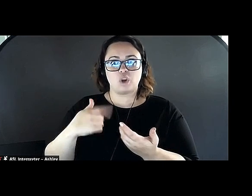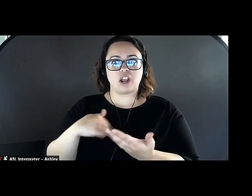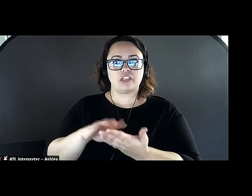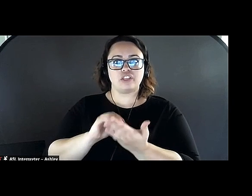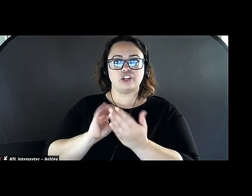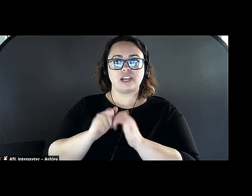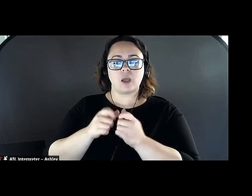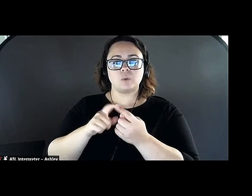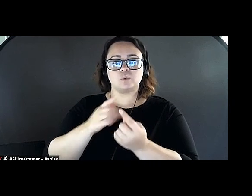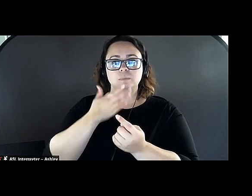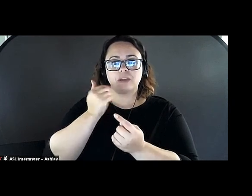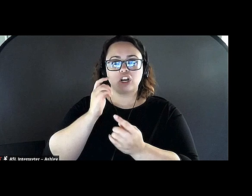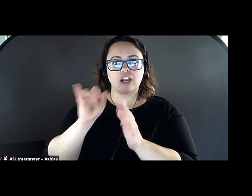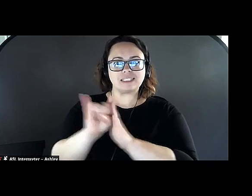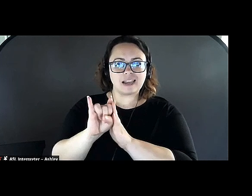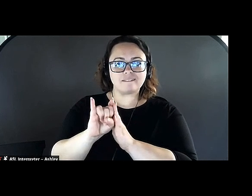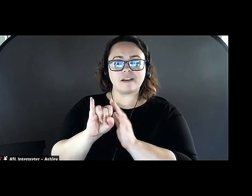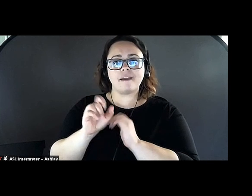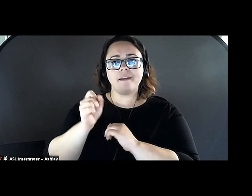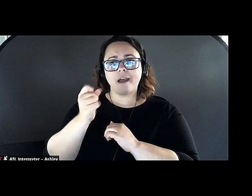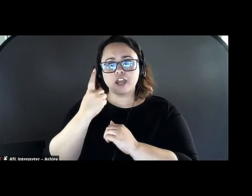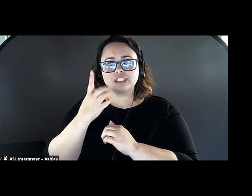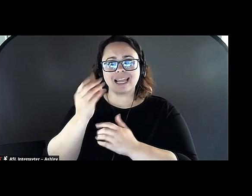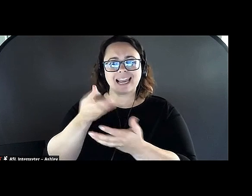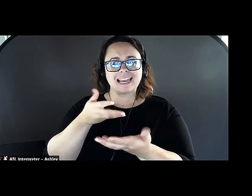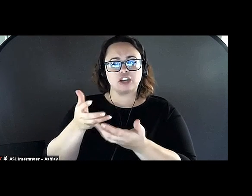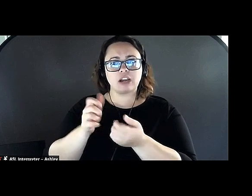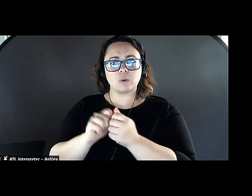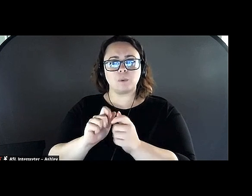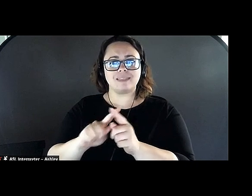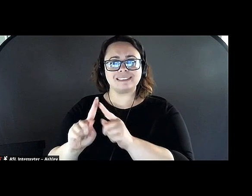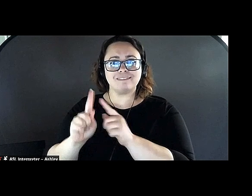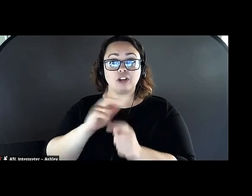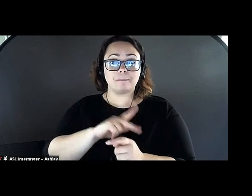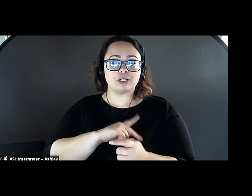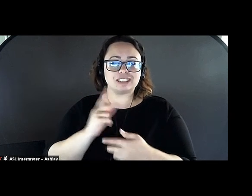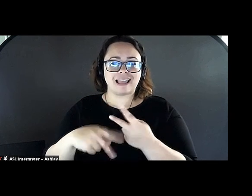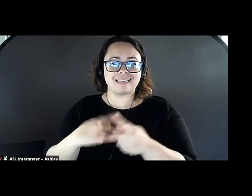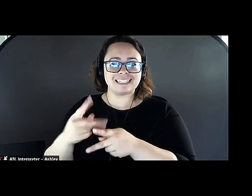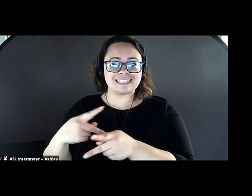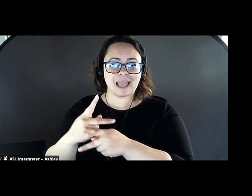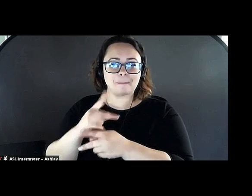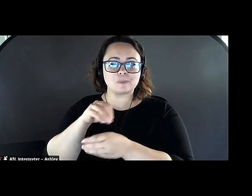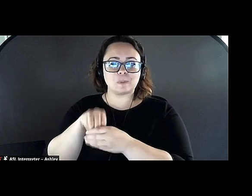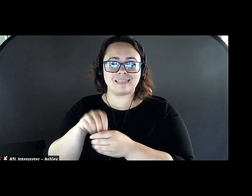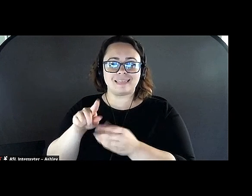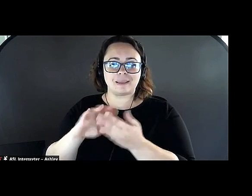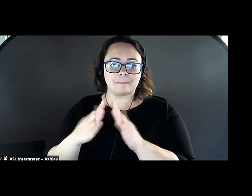better identify, understand, and interact with the various personality types within our community.